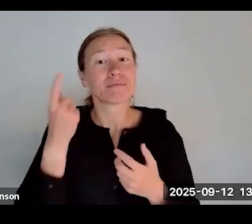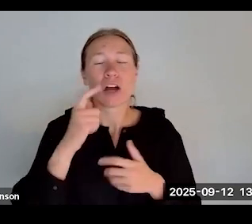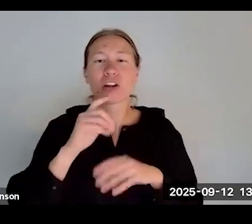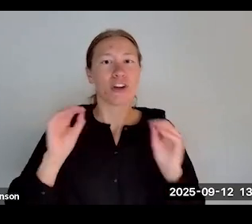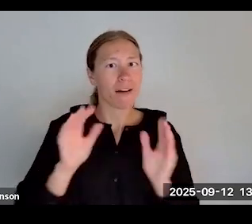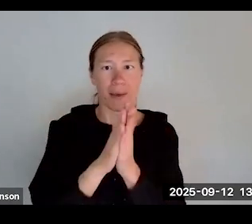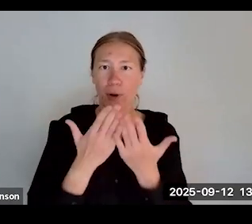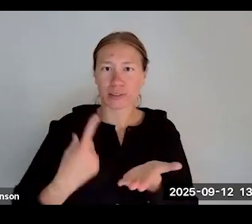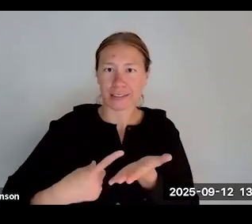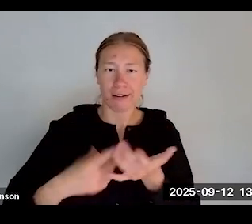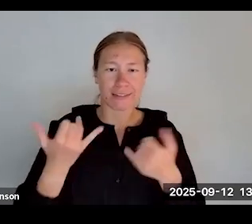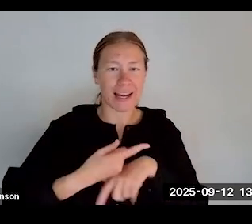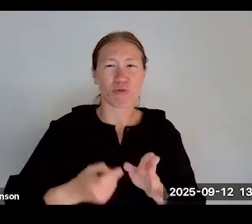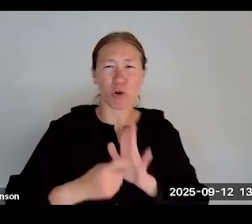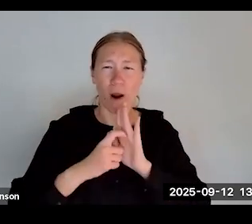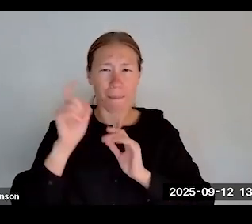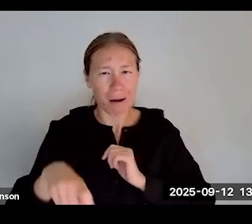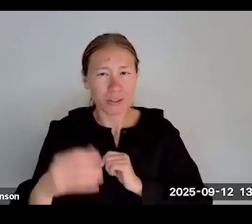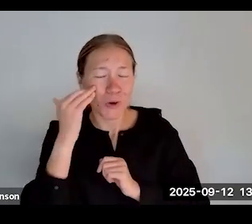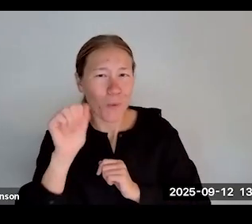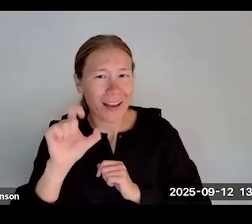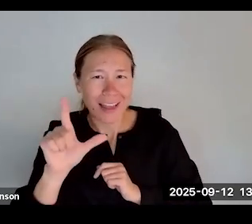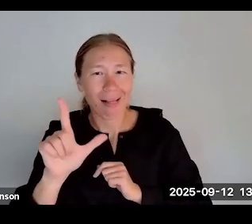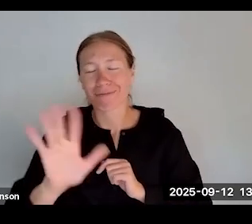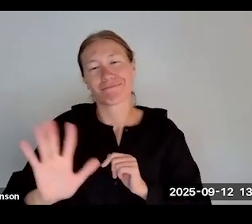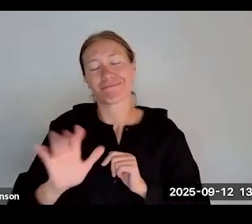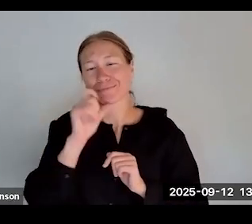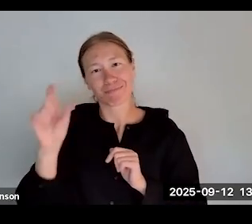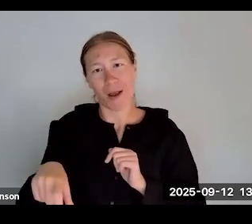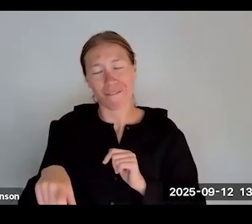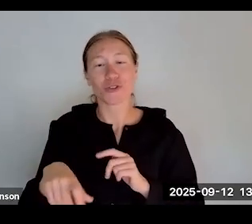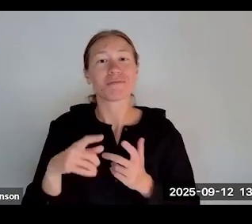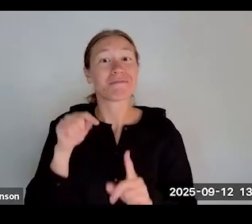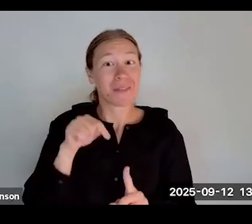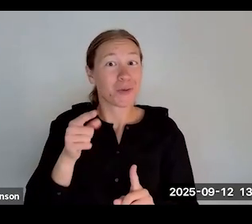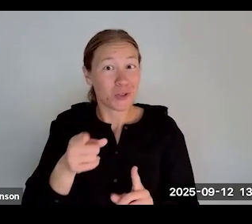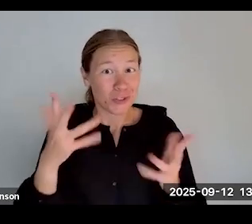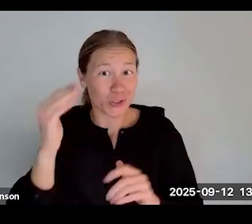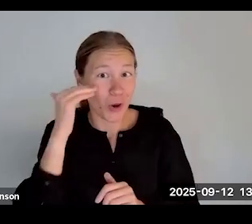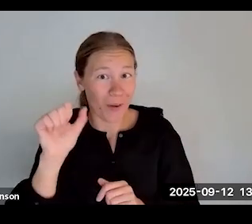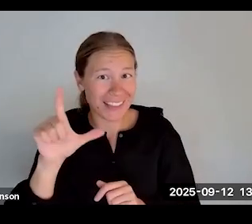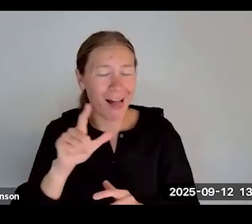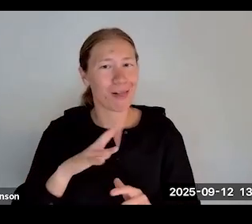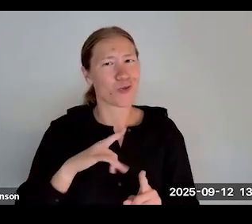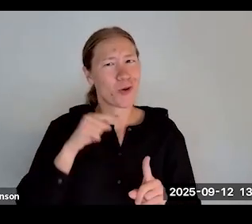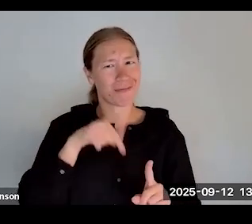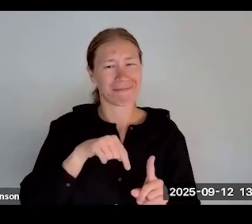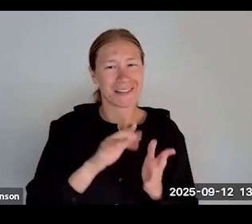ASL, but if you do know ASL, this book is especially cool because this book rhymes when you sign it.